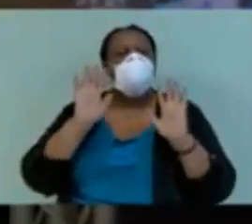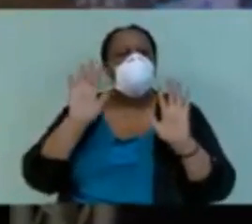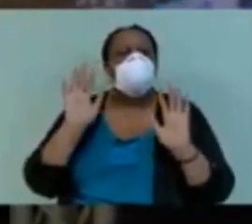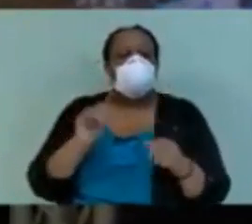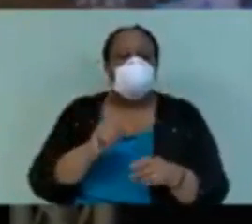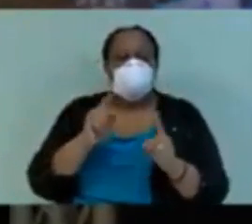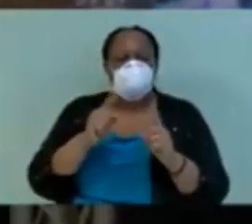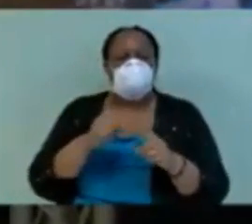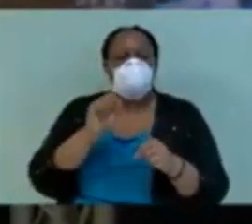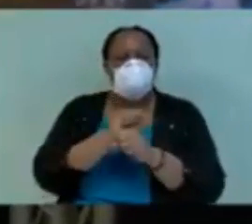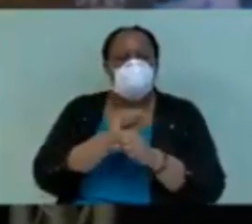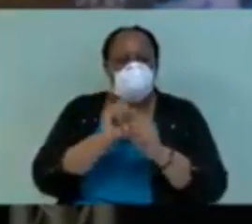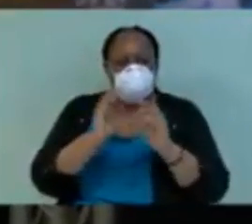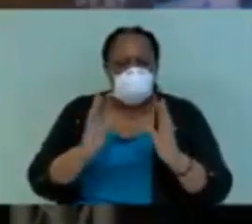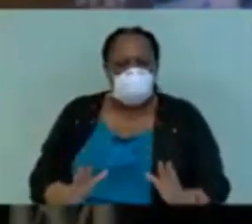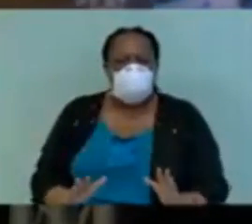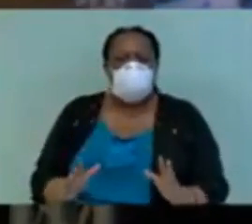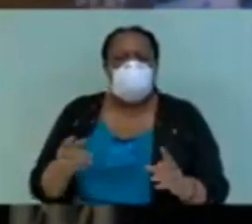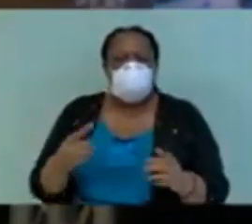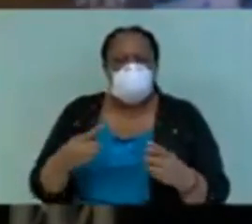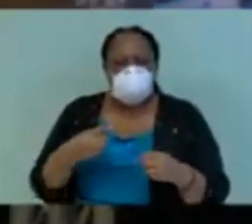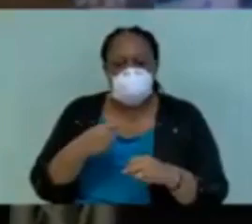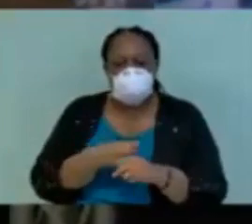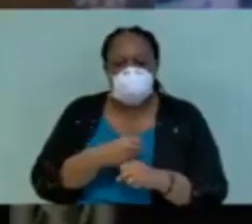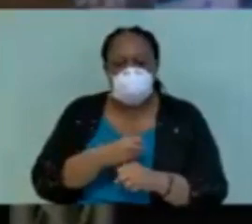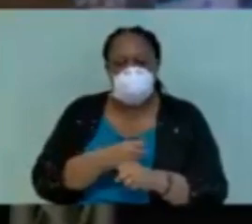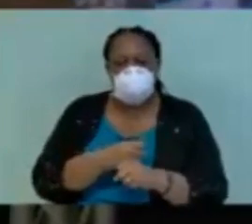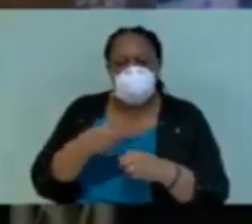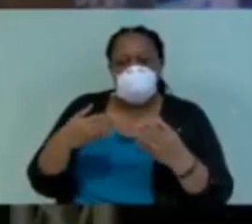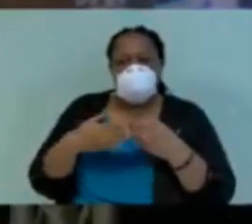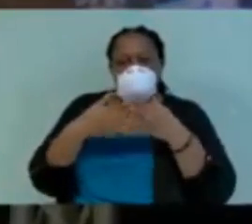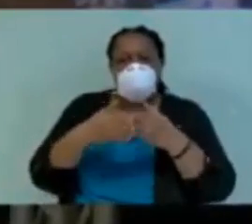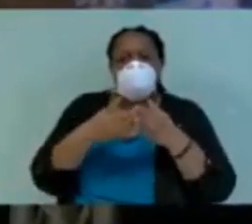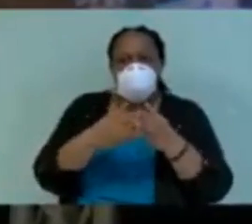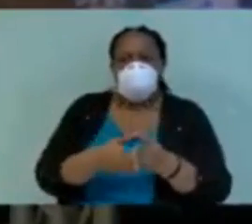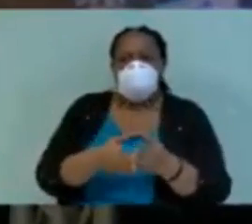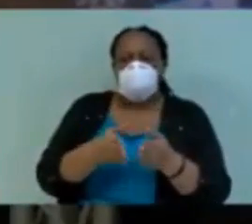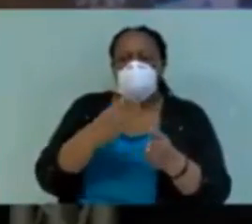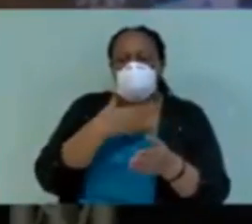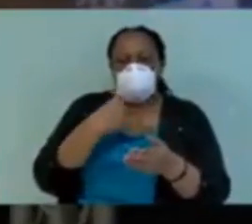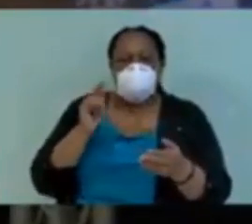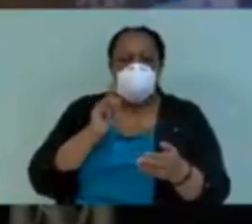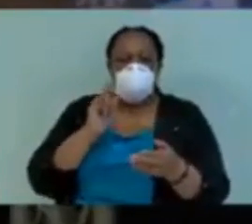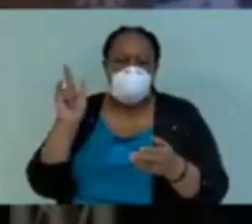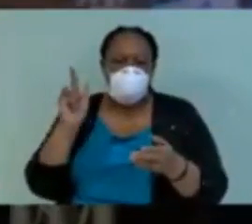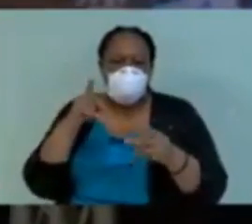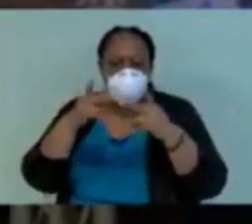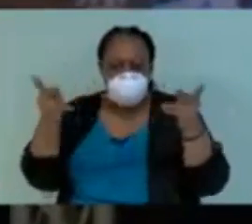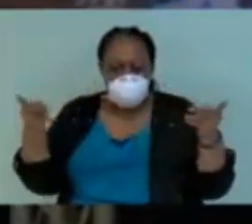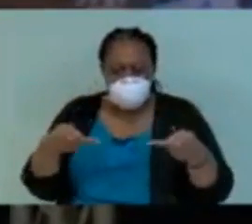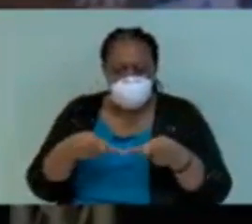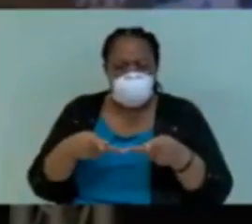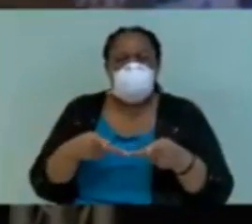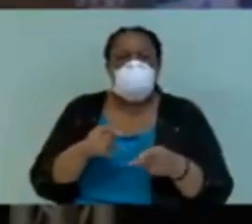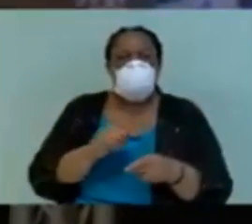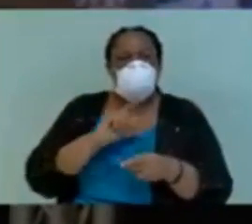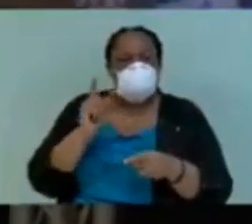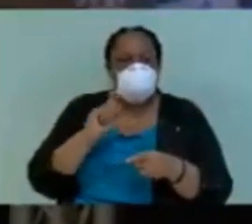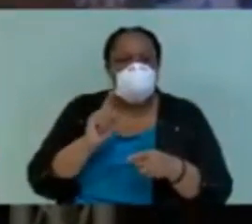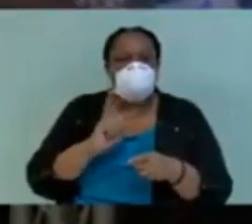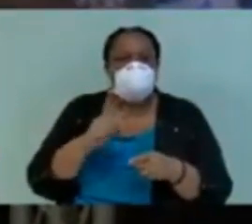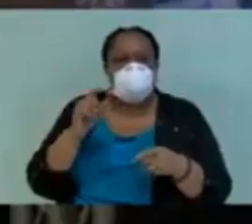but they were out very early in the morning and late at night, working the